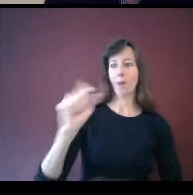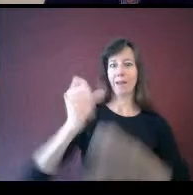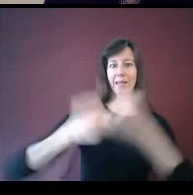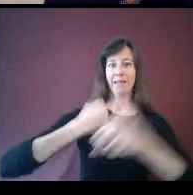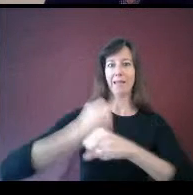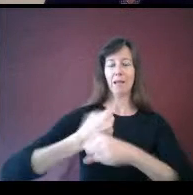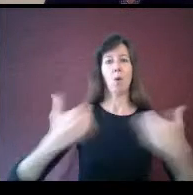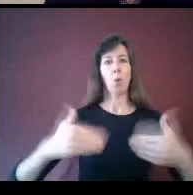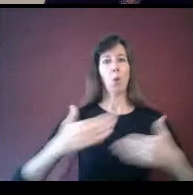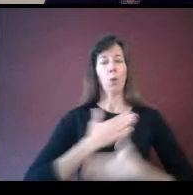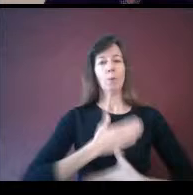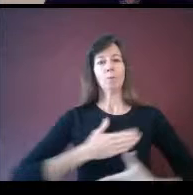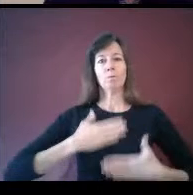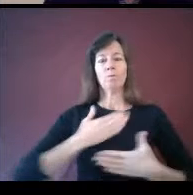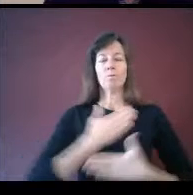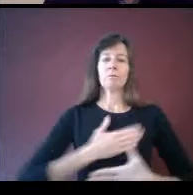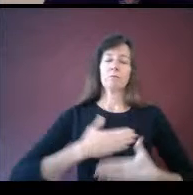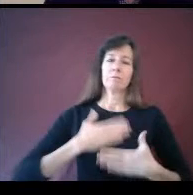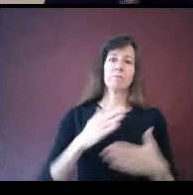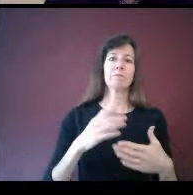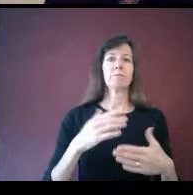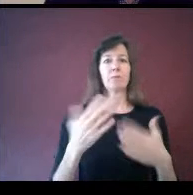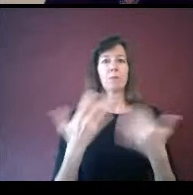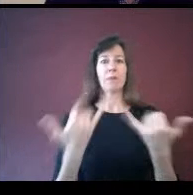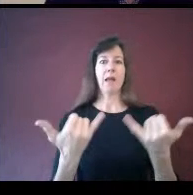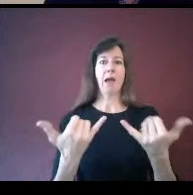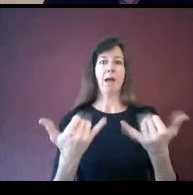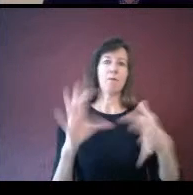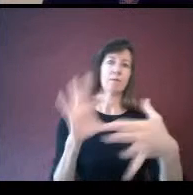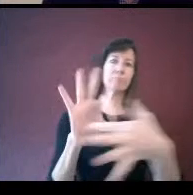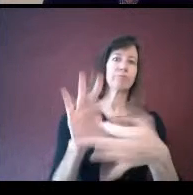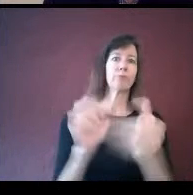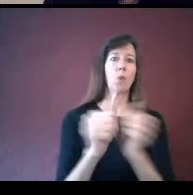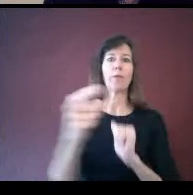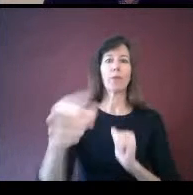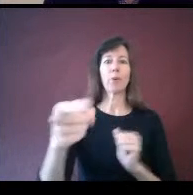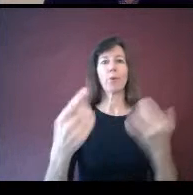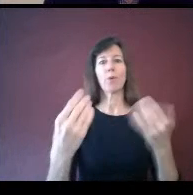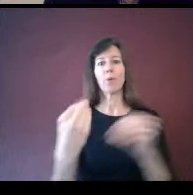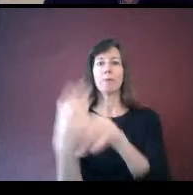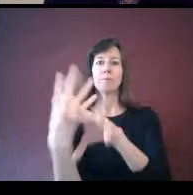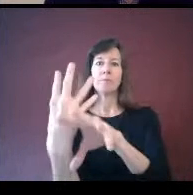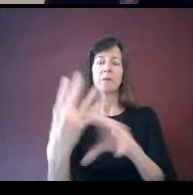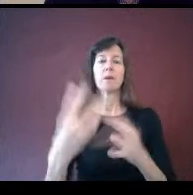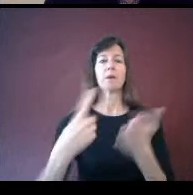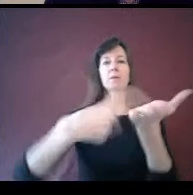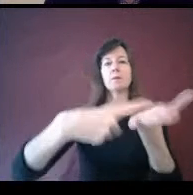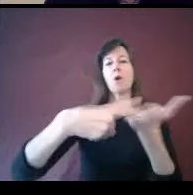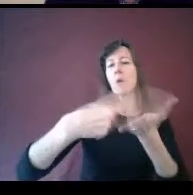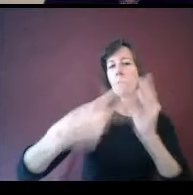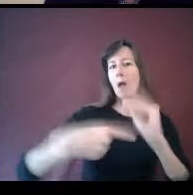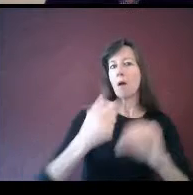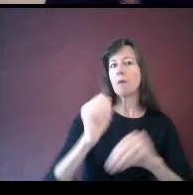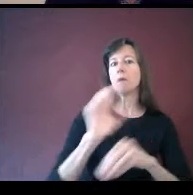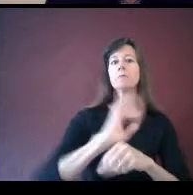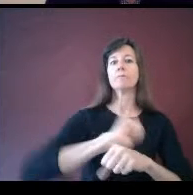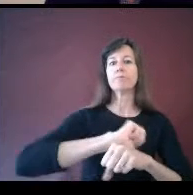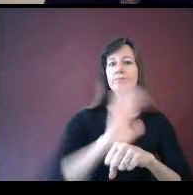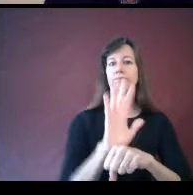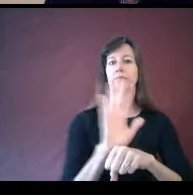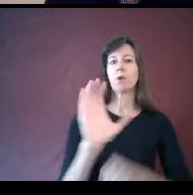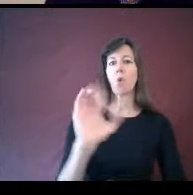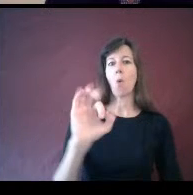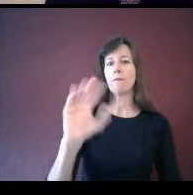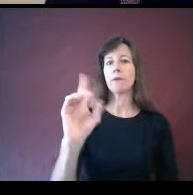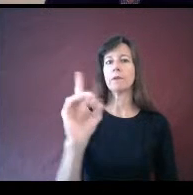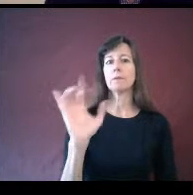and to talk about what's going on, not only with COVID, but just more broadly as we head into the new year and hopefully